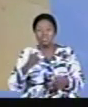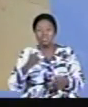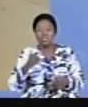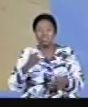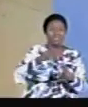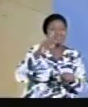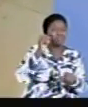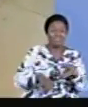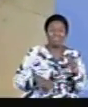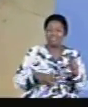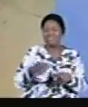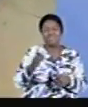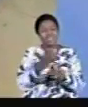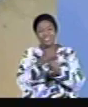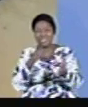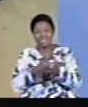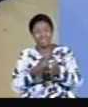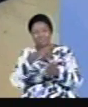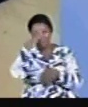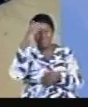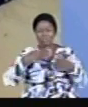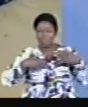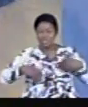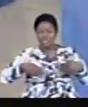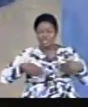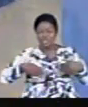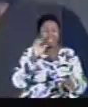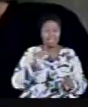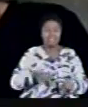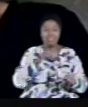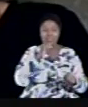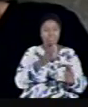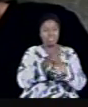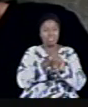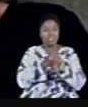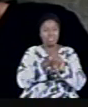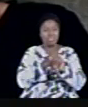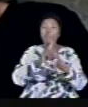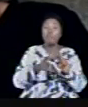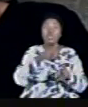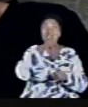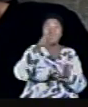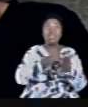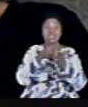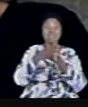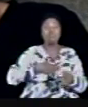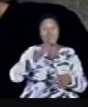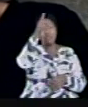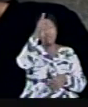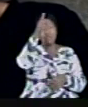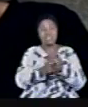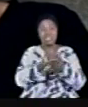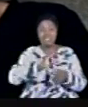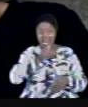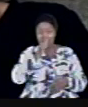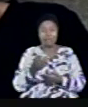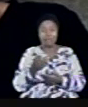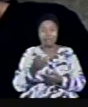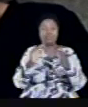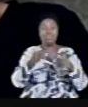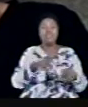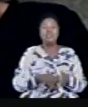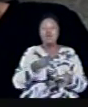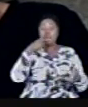drip from my body. But God, this is my God that I'm serving, prove himself in the Bayelsa